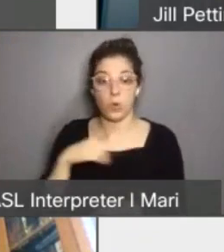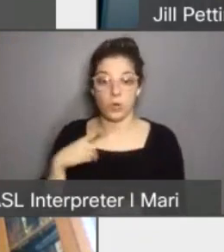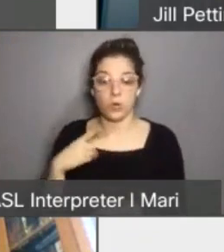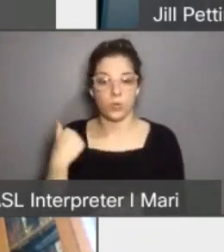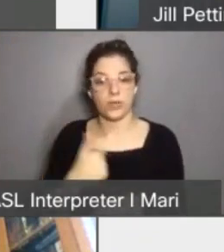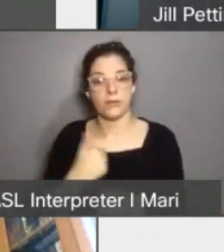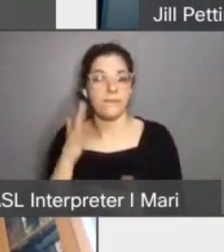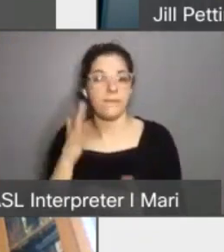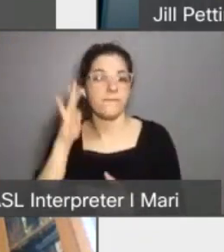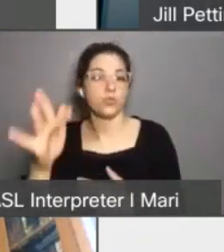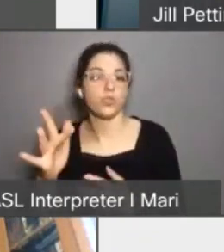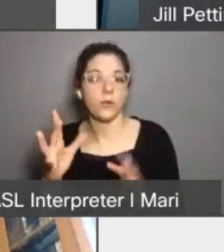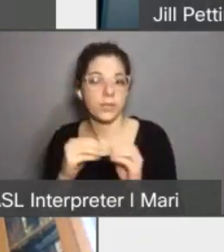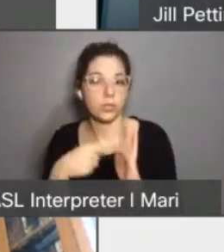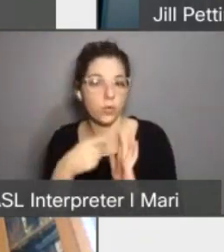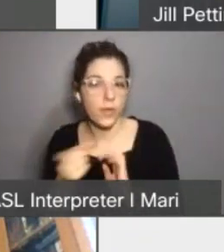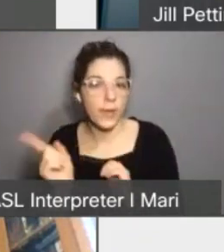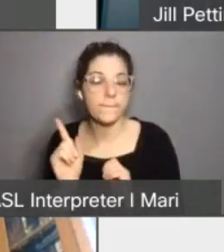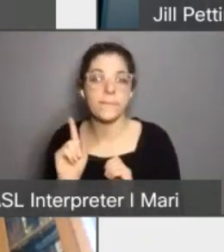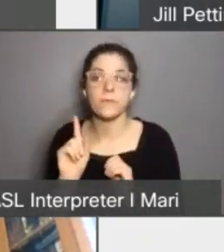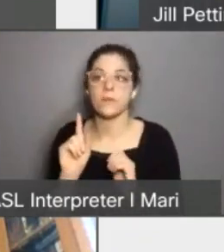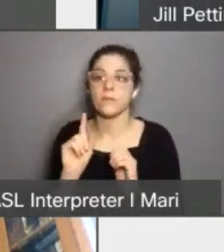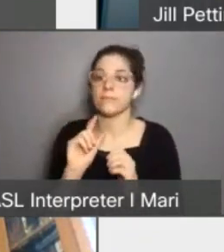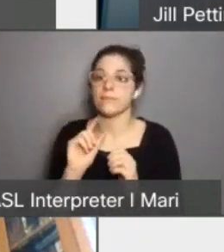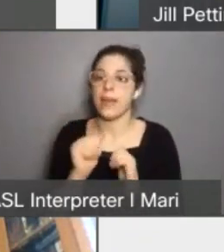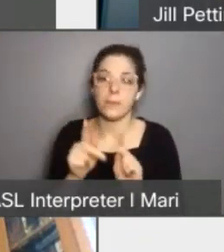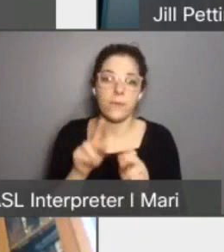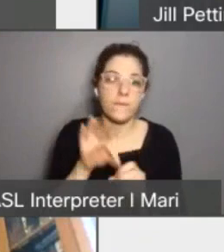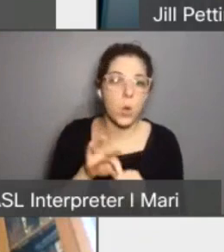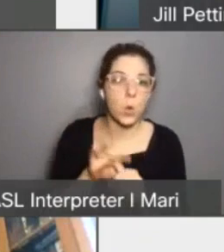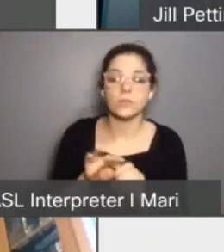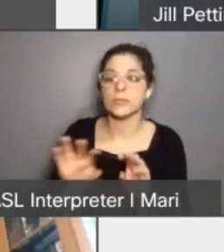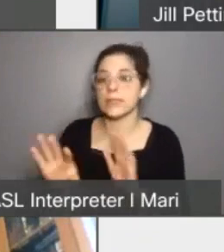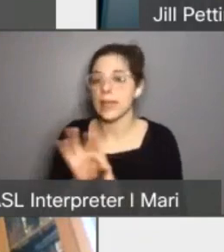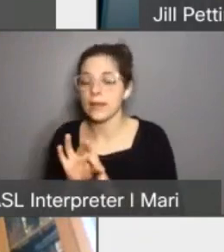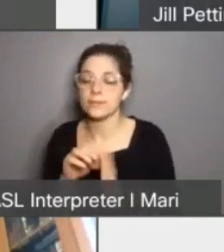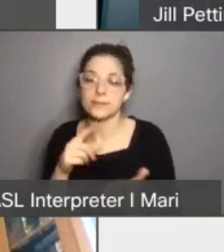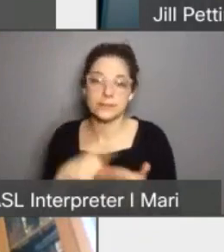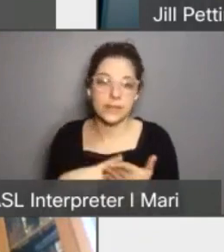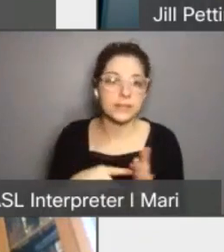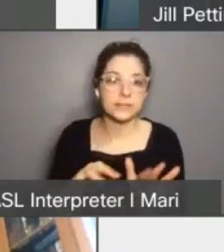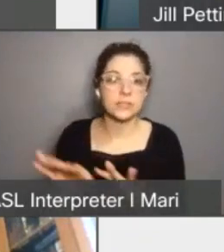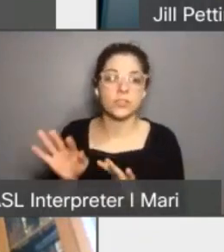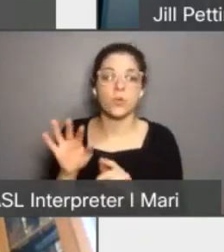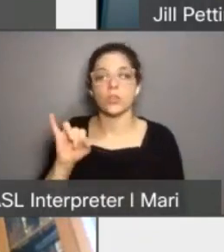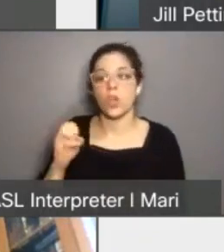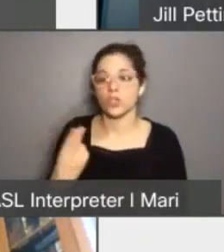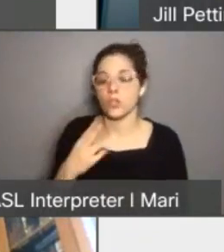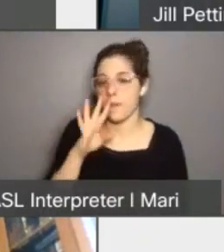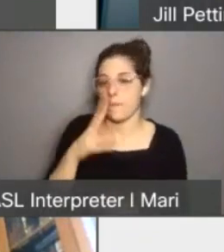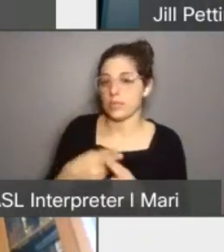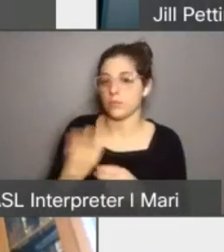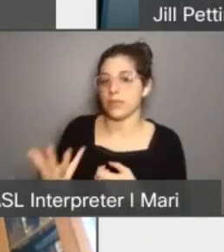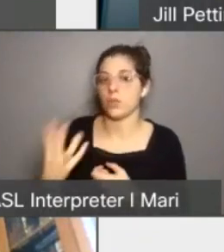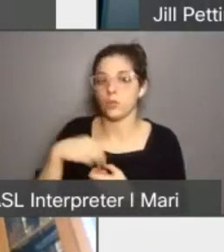at a future meeting show them and set up some way that people could vote or help select or discuss it, so that, as Josh mentioned, to be